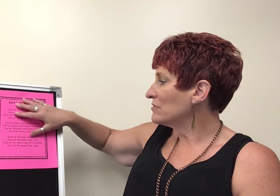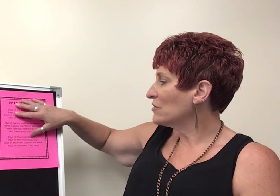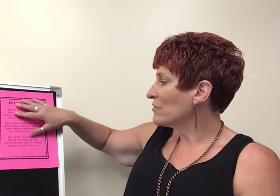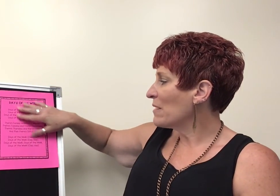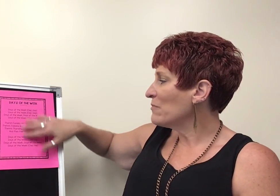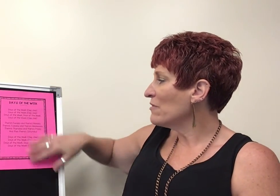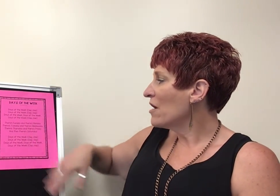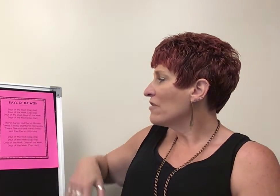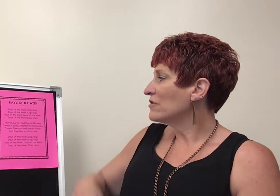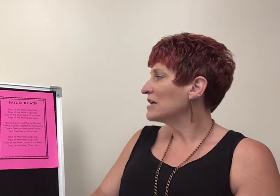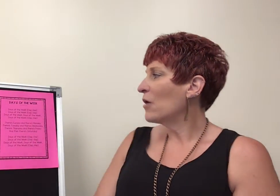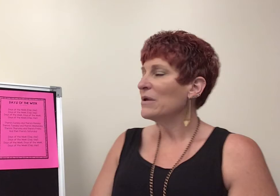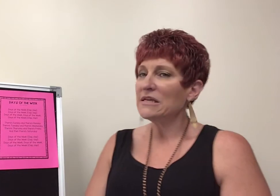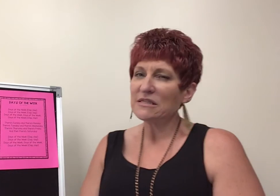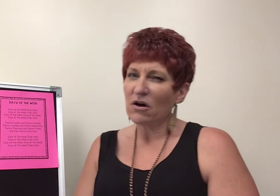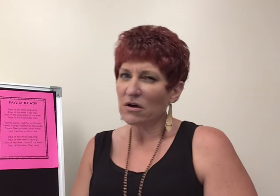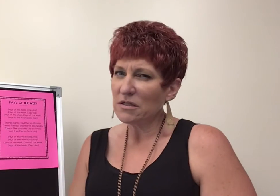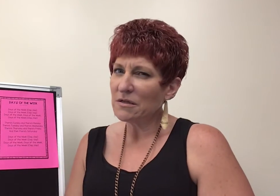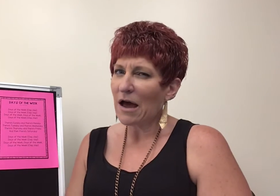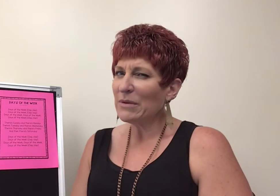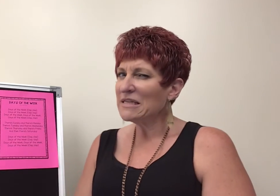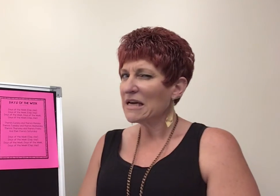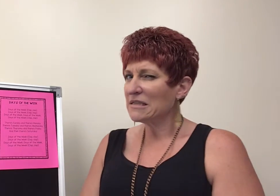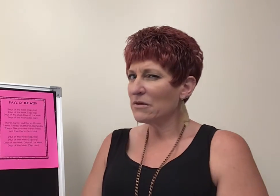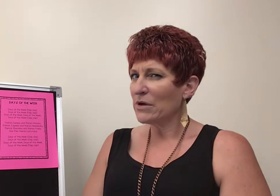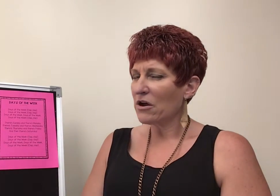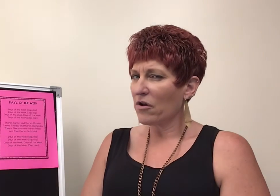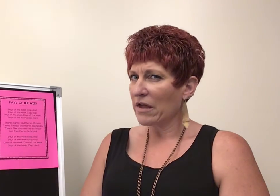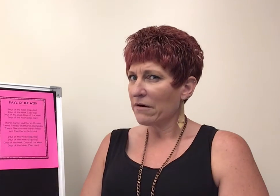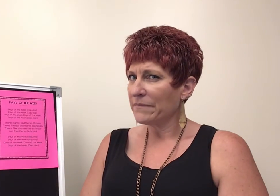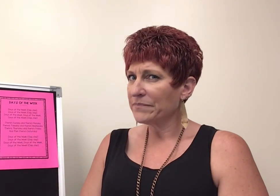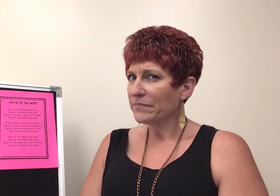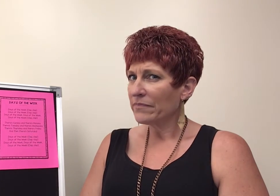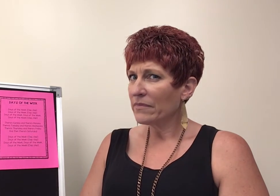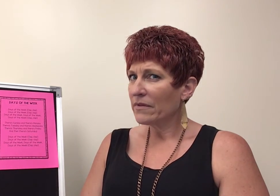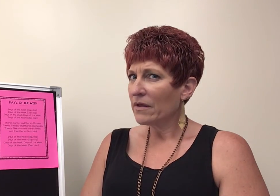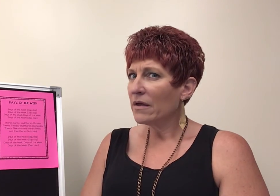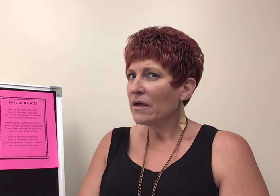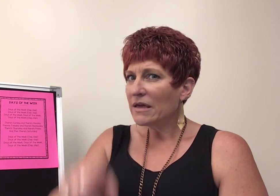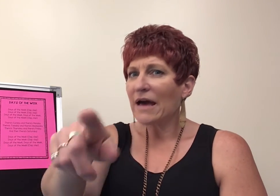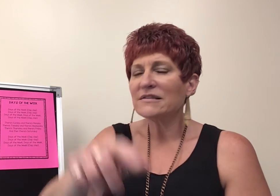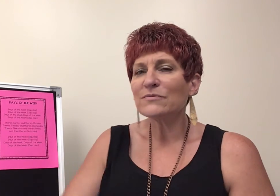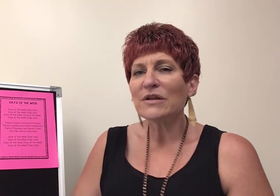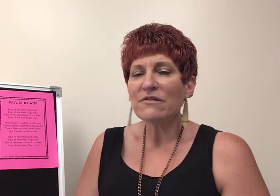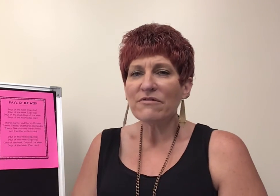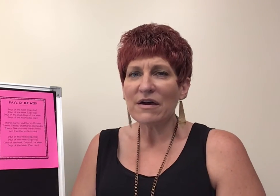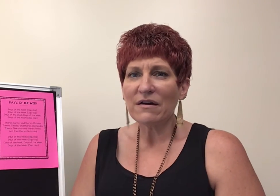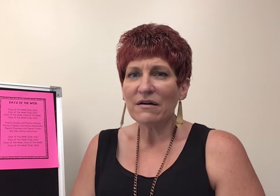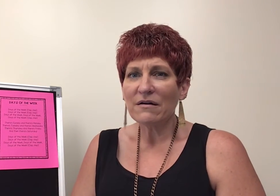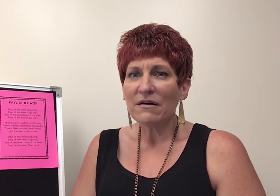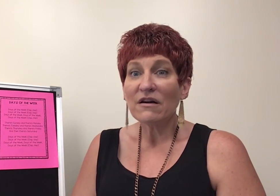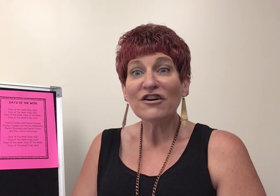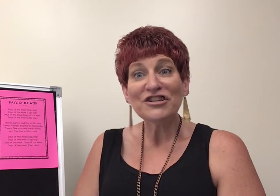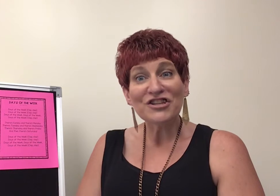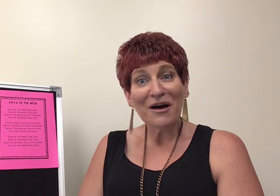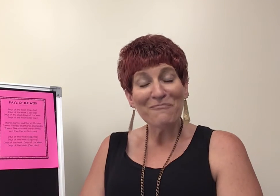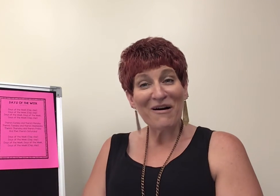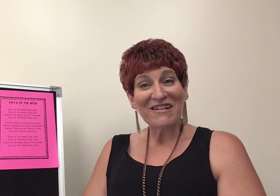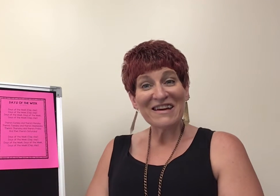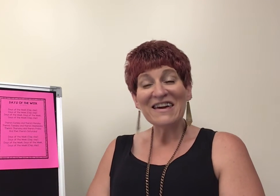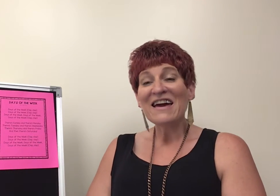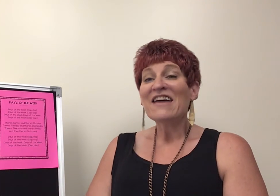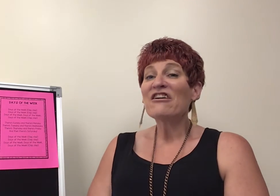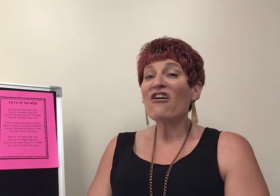week with you. So remember, there's how many songs? How many days of the week are there? Yes, what do you think? Good